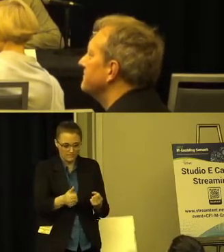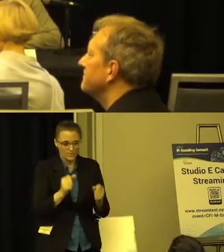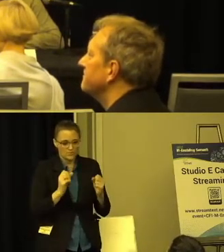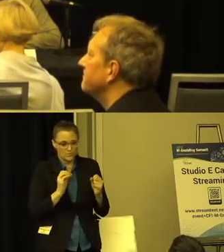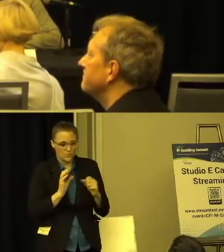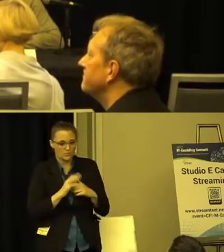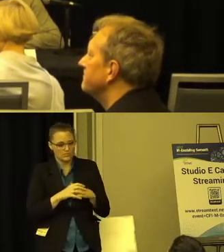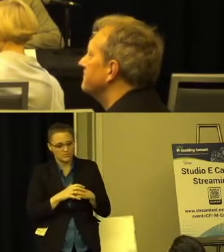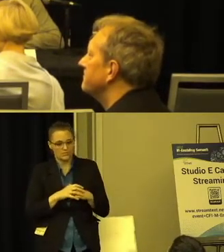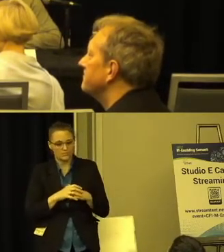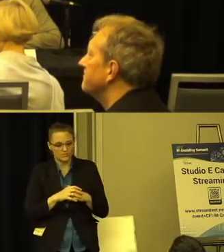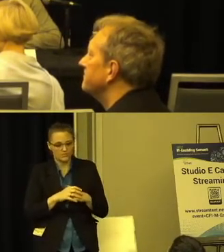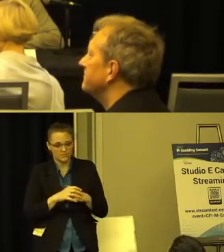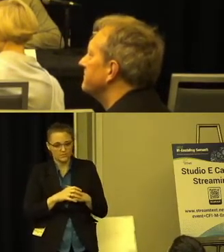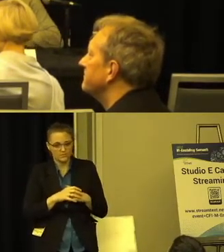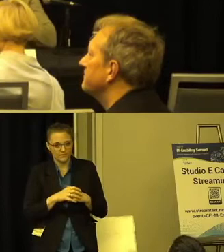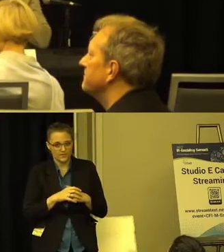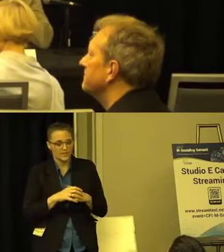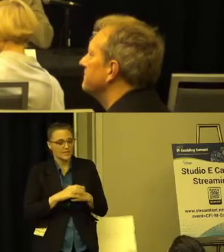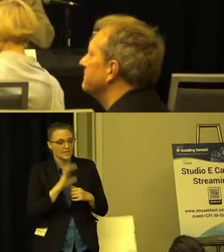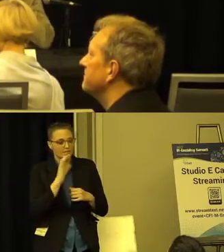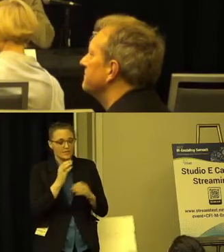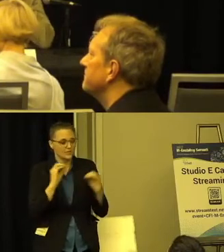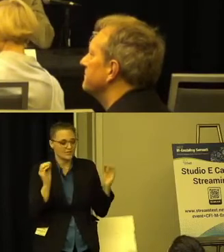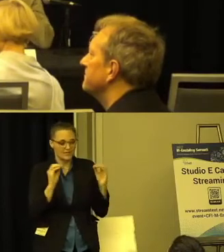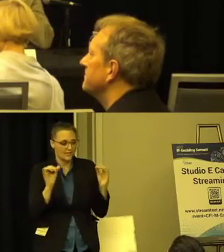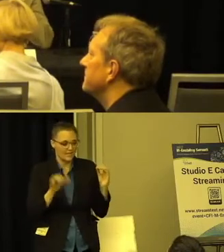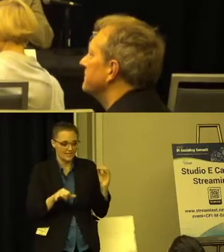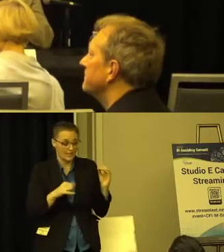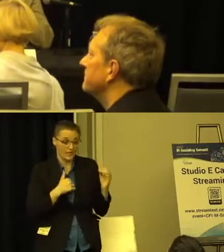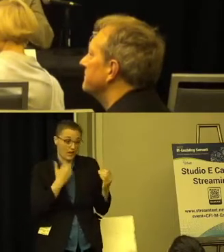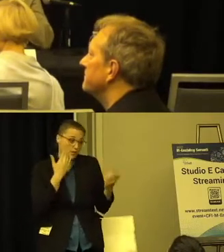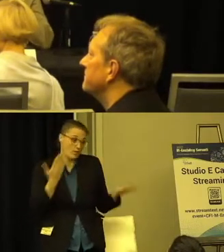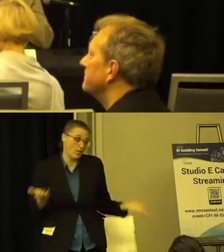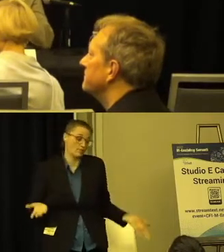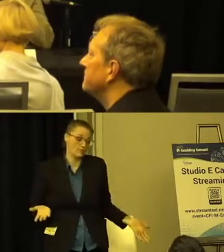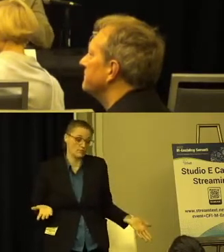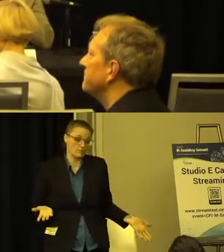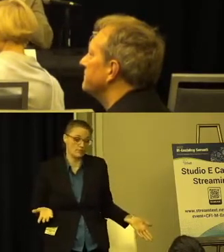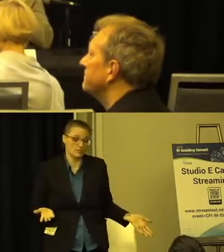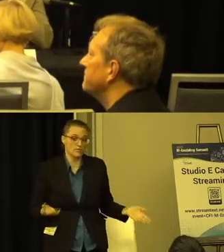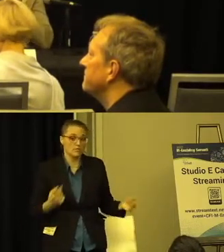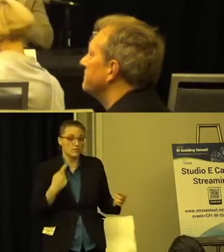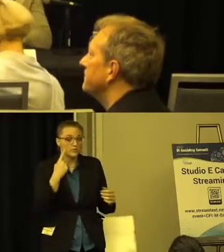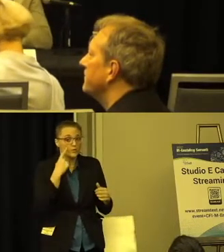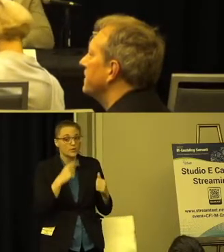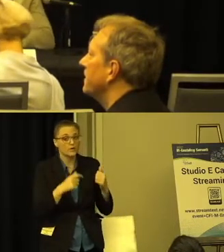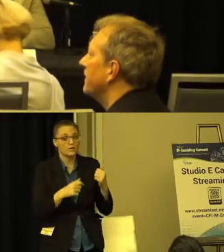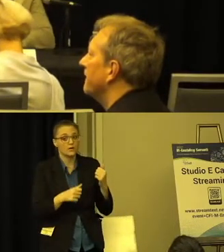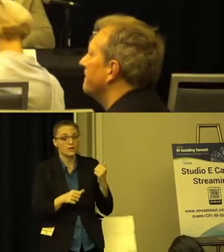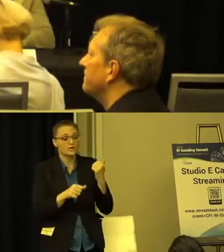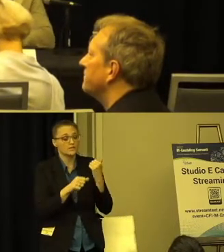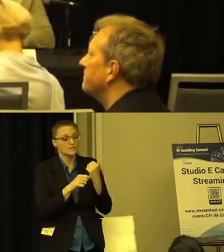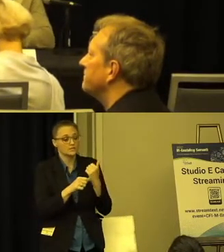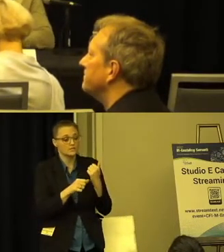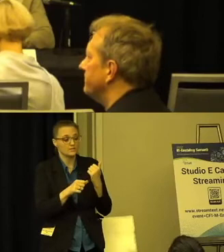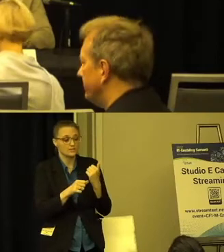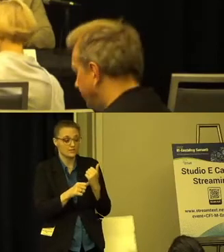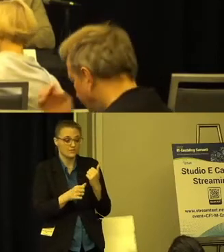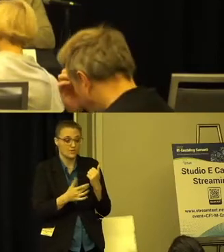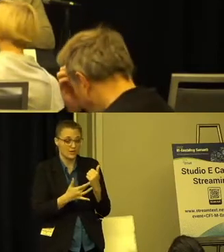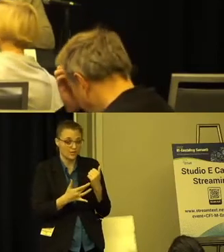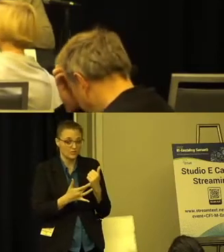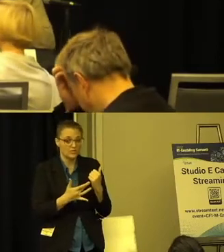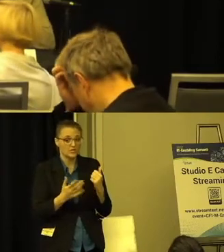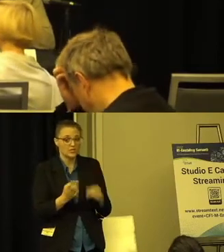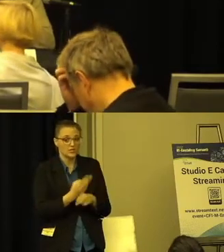And the fact that it doesn't seem like there is something like that I'm aware of for assistive technologies and user